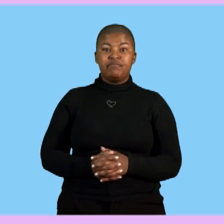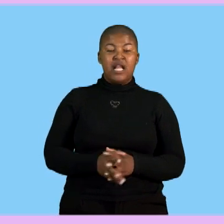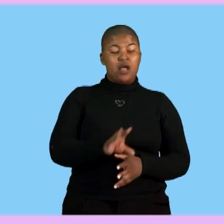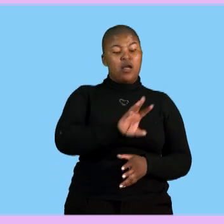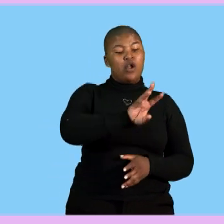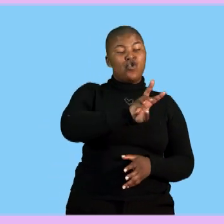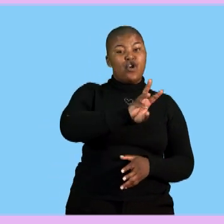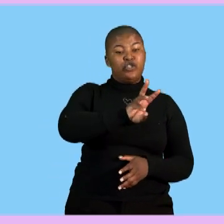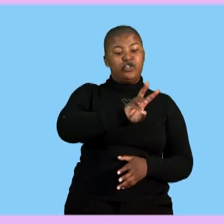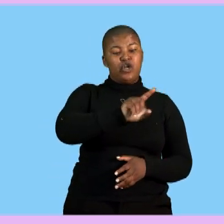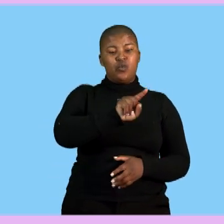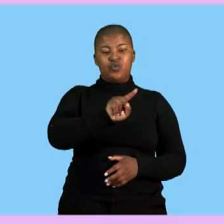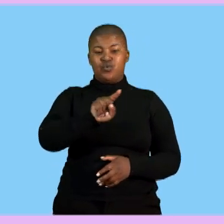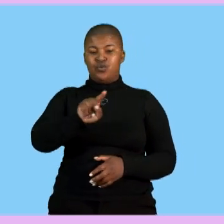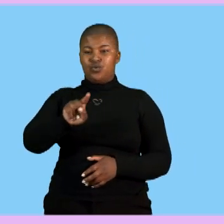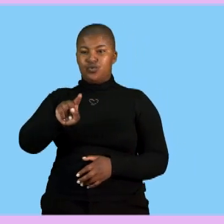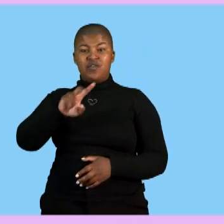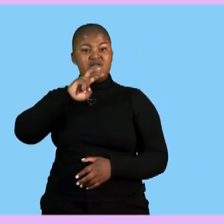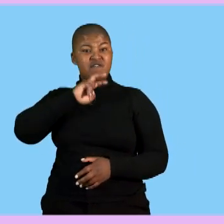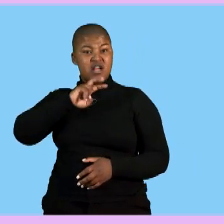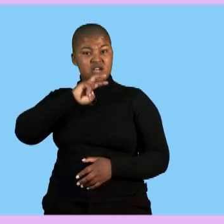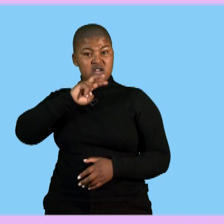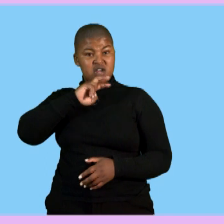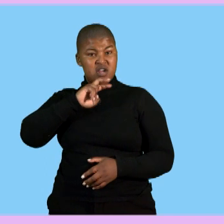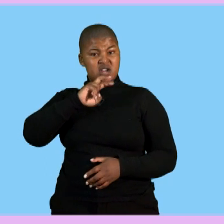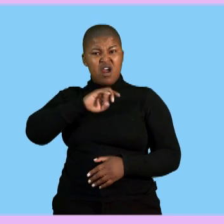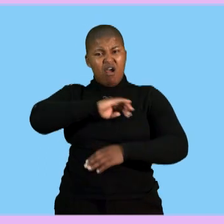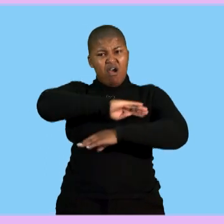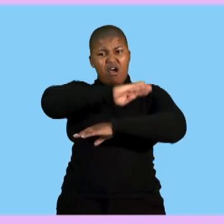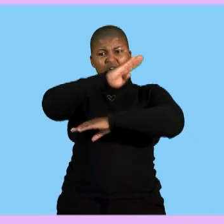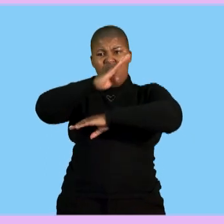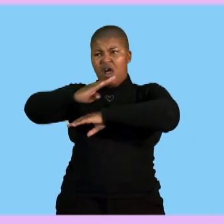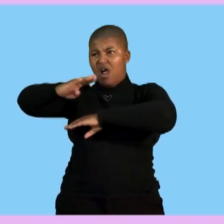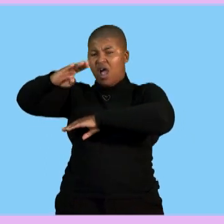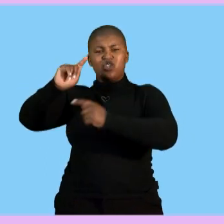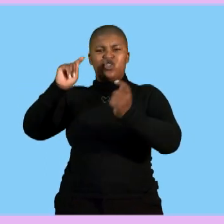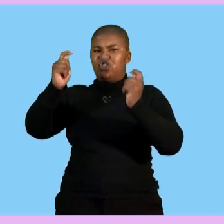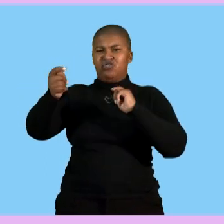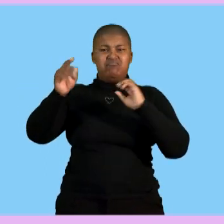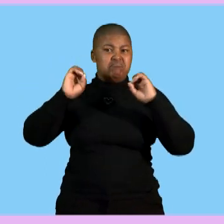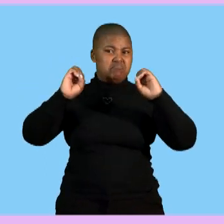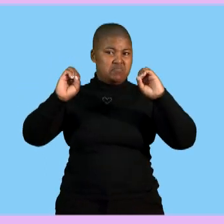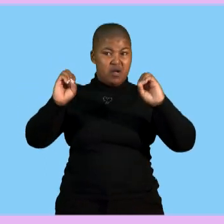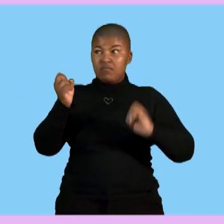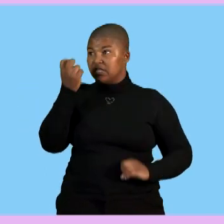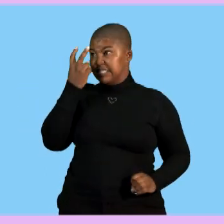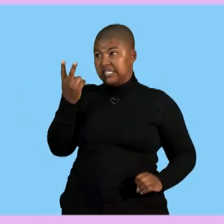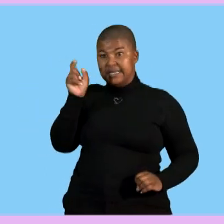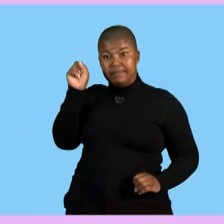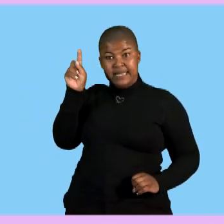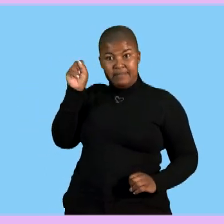From Thursday to Friday, the graph did not change. What does that mean? So it's over